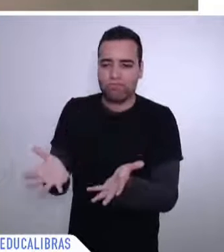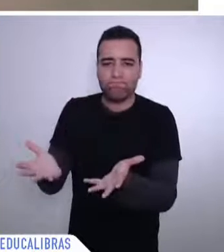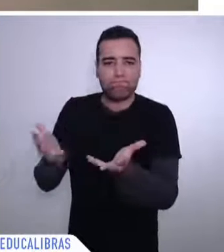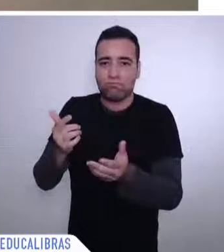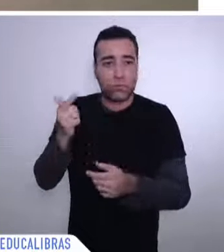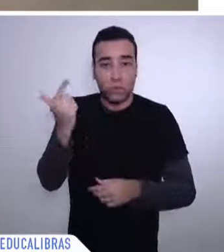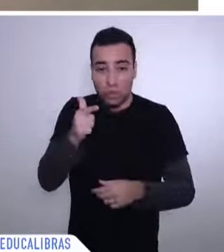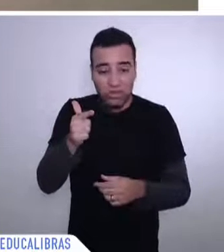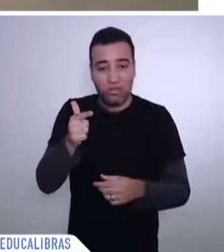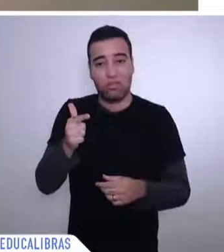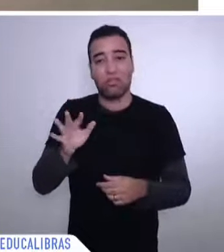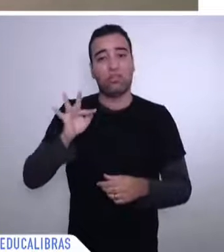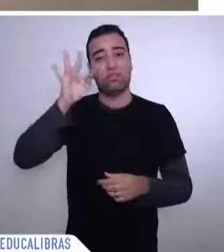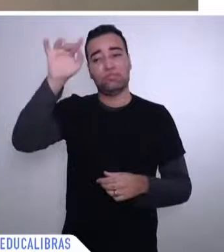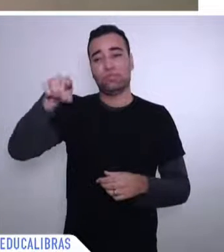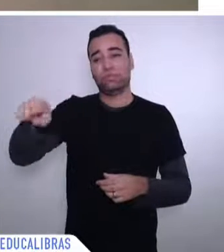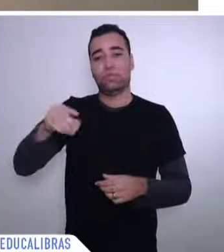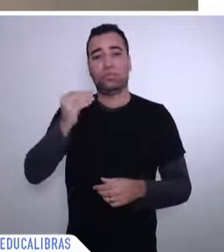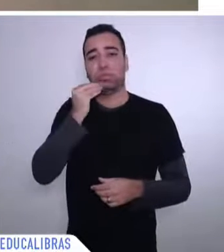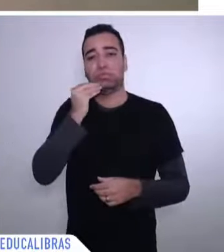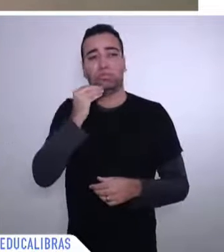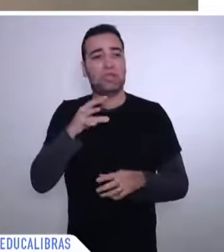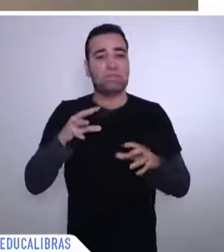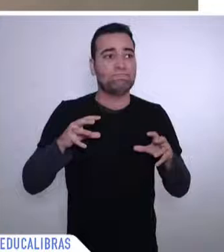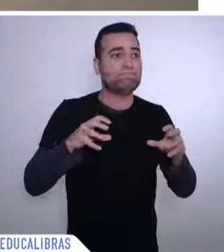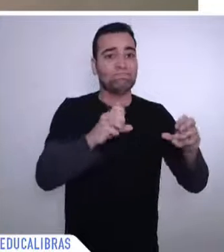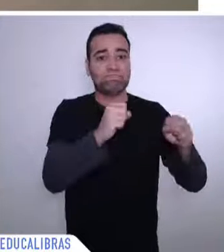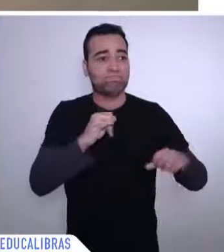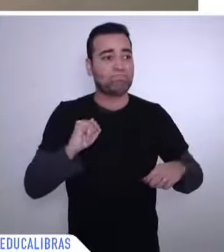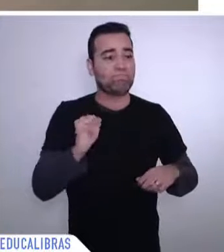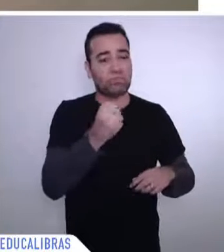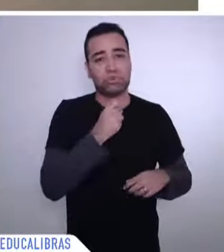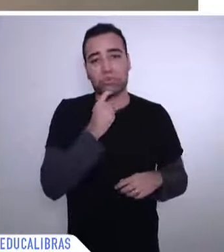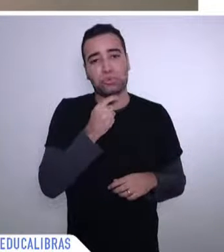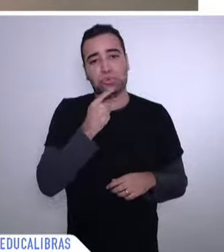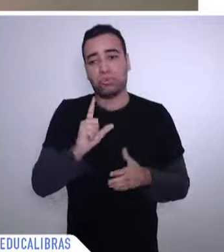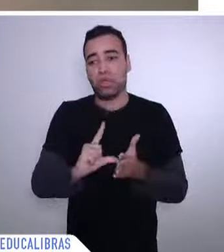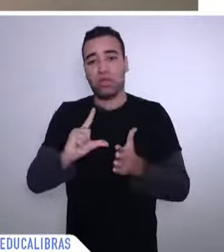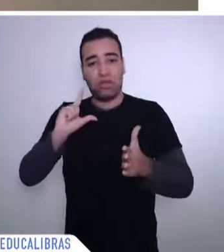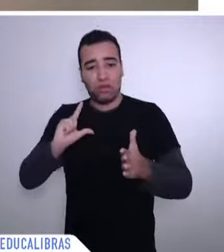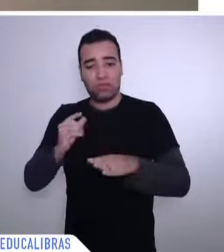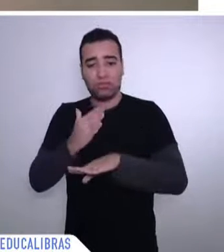exist in the future of work, and rather the risks will materialize.